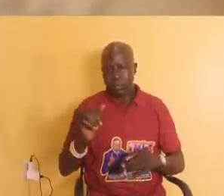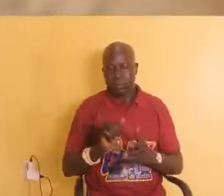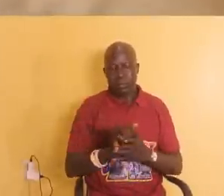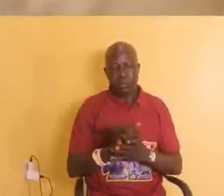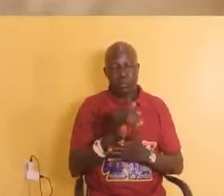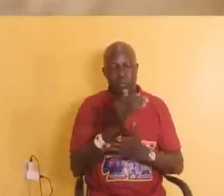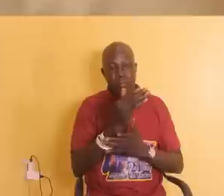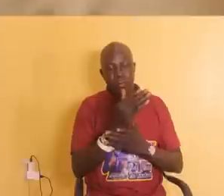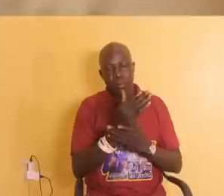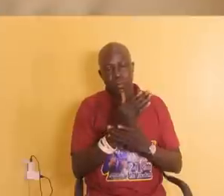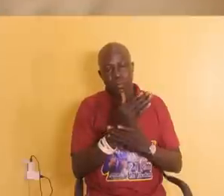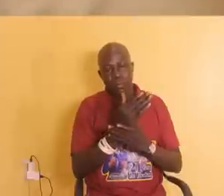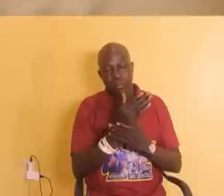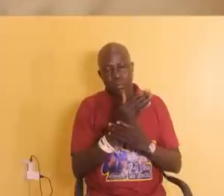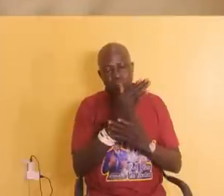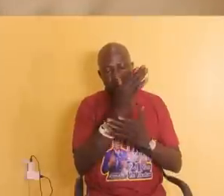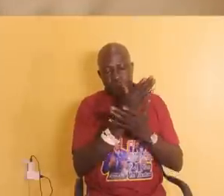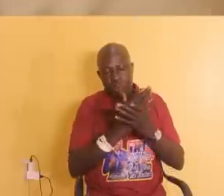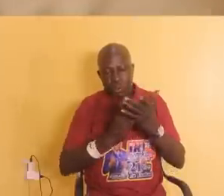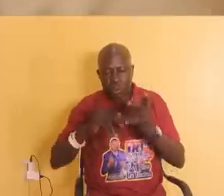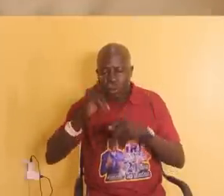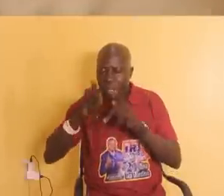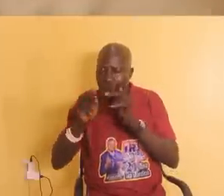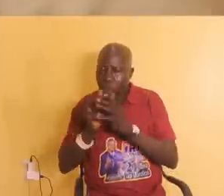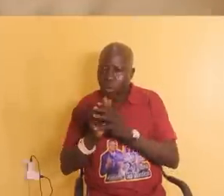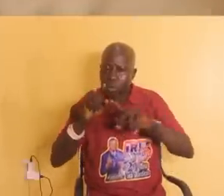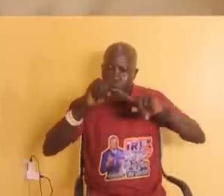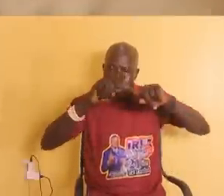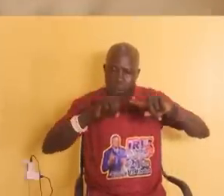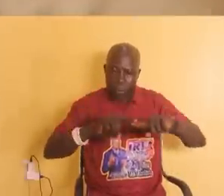Àwọn kan wà tí o fẹ́ gbára lé. There's some people